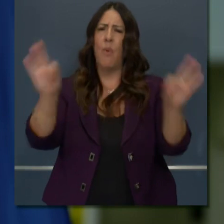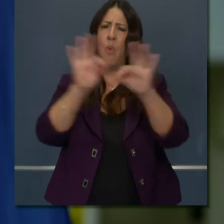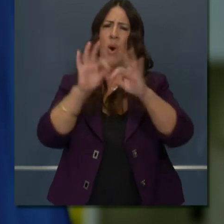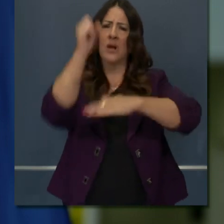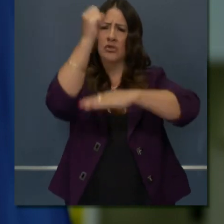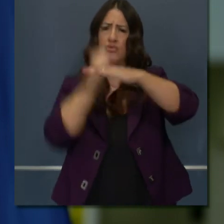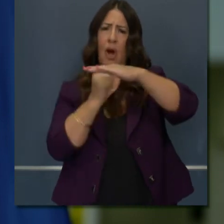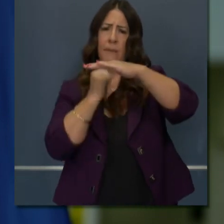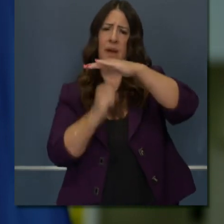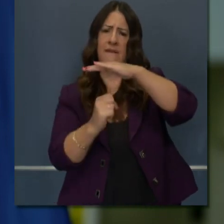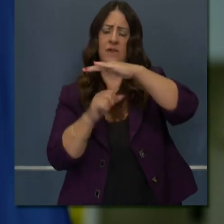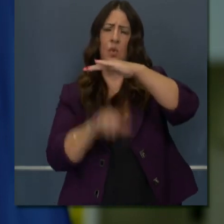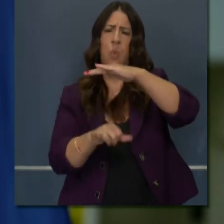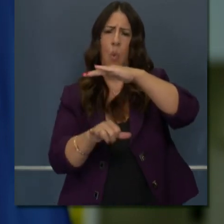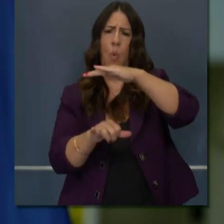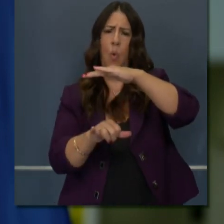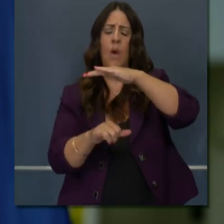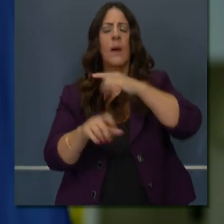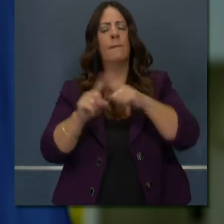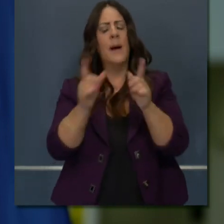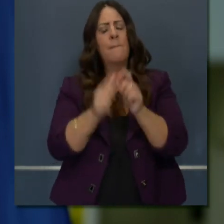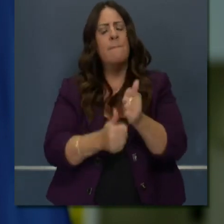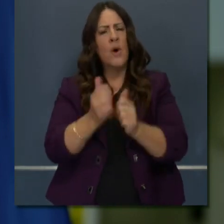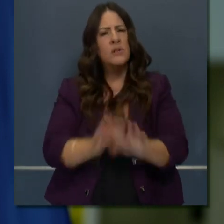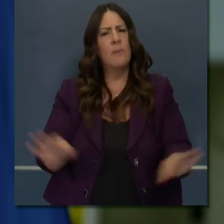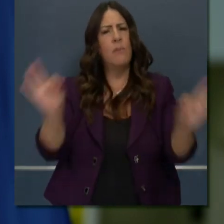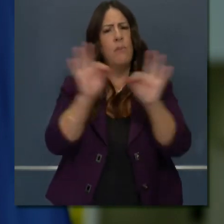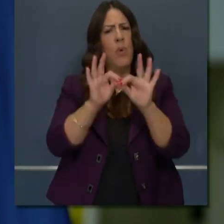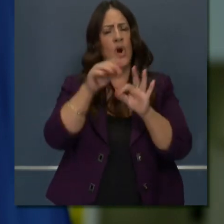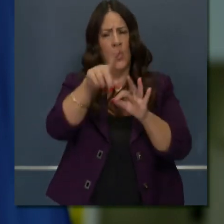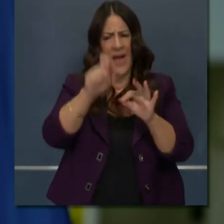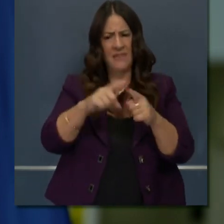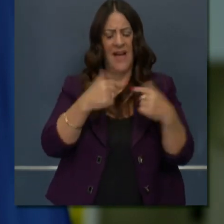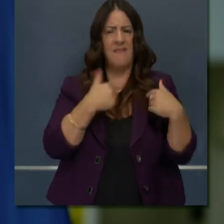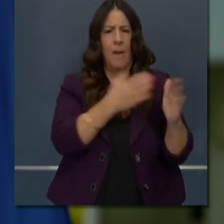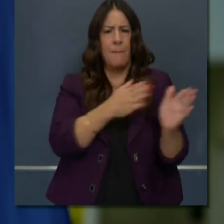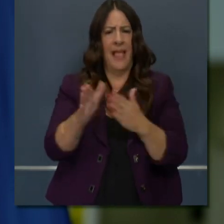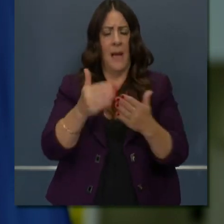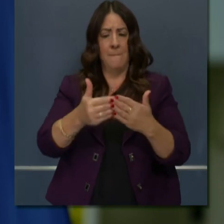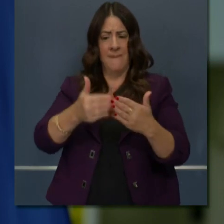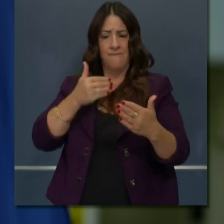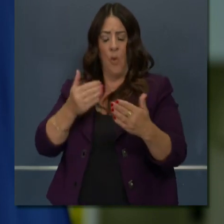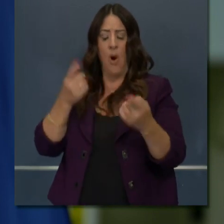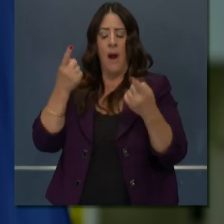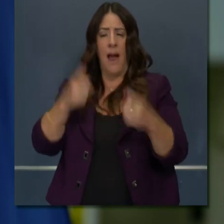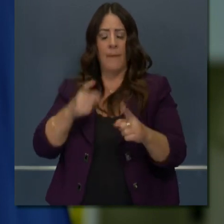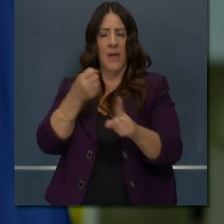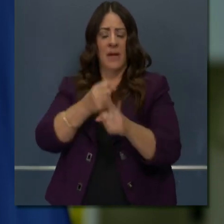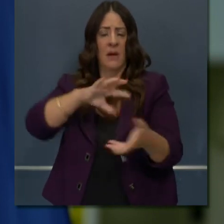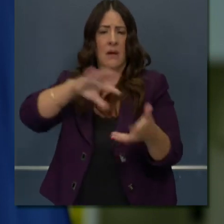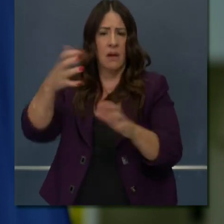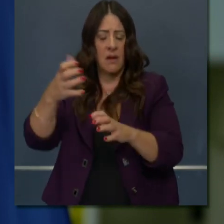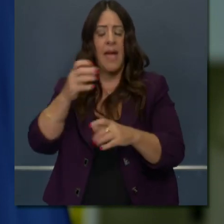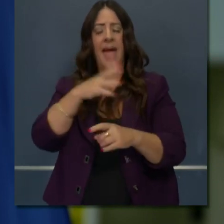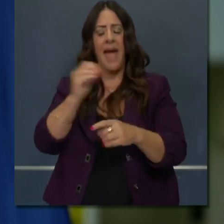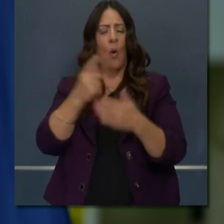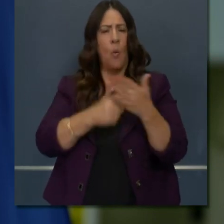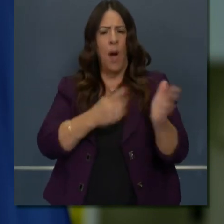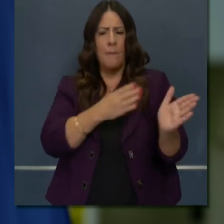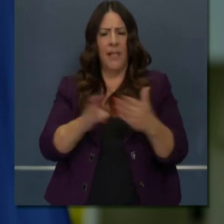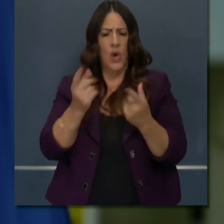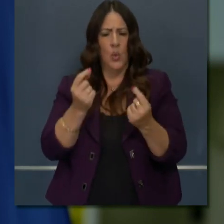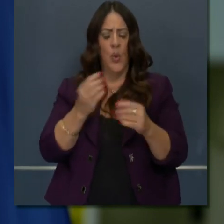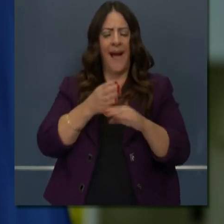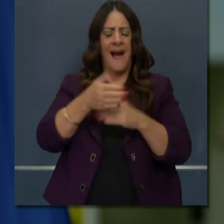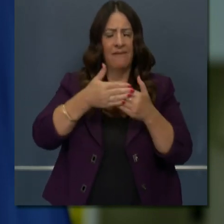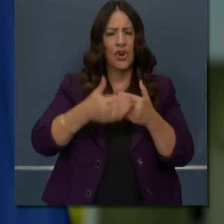that, and you need to have a plan for after that. Because California is a beautiful state. The reason it's a beautiful state